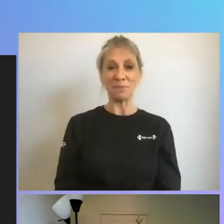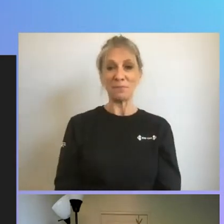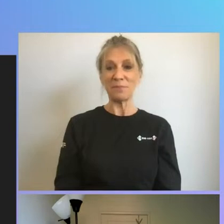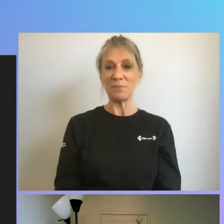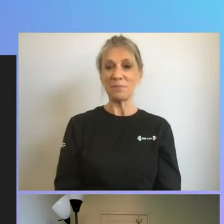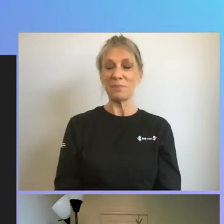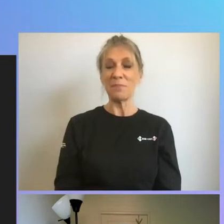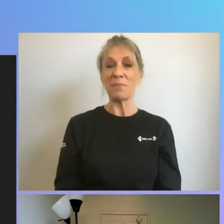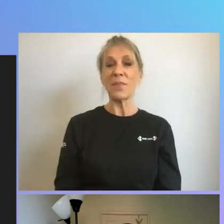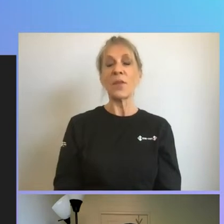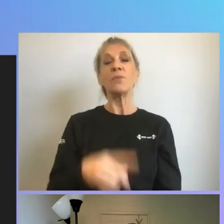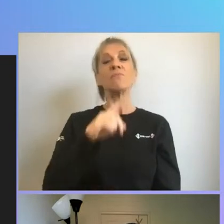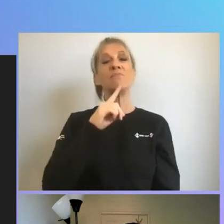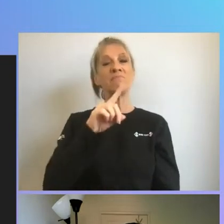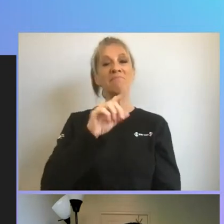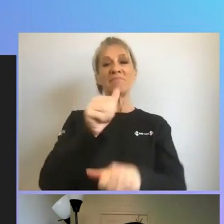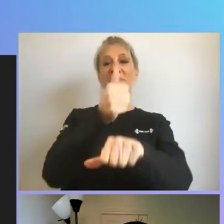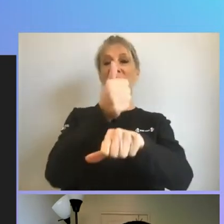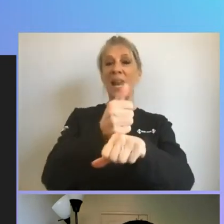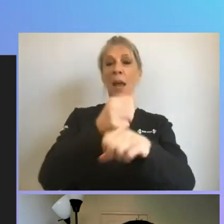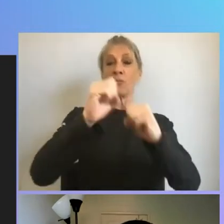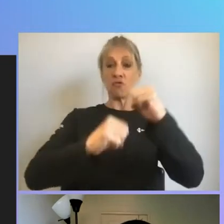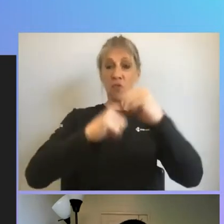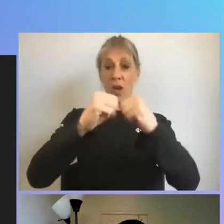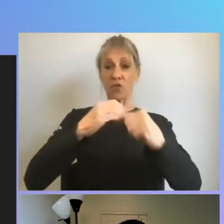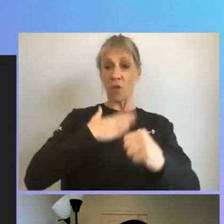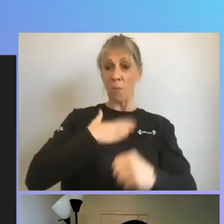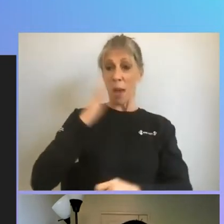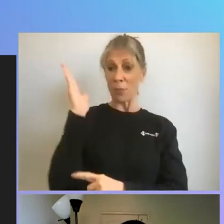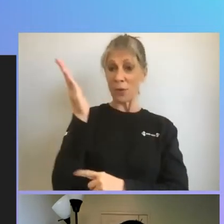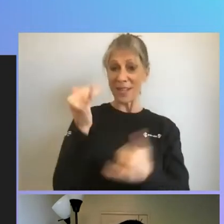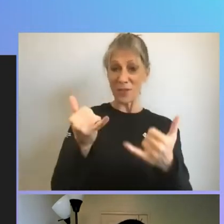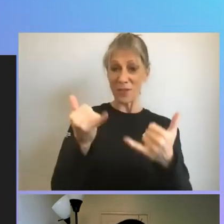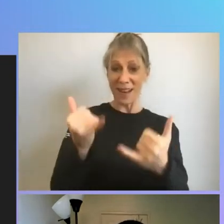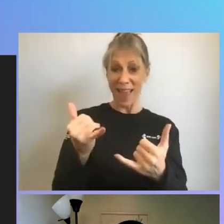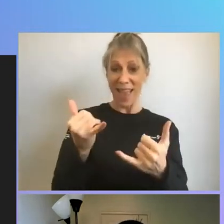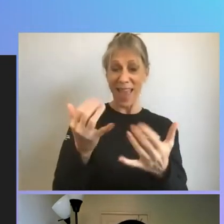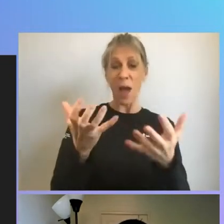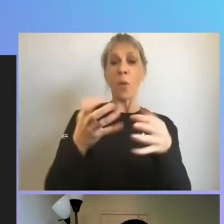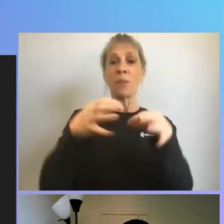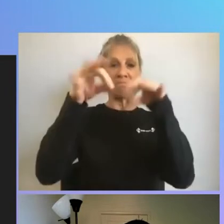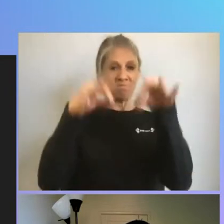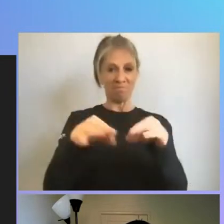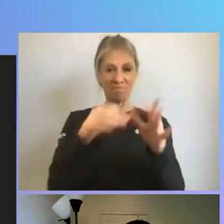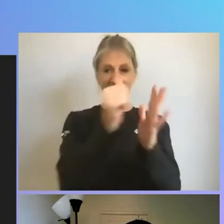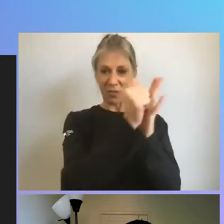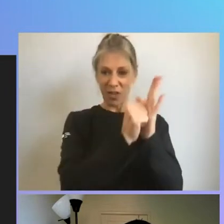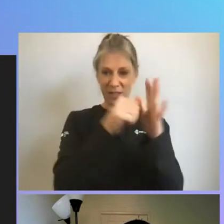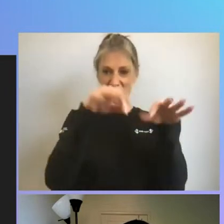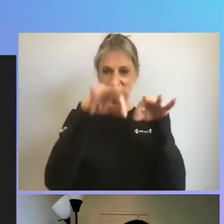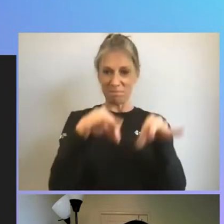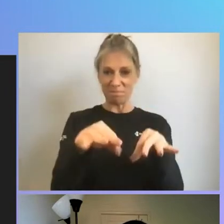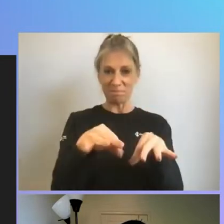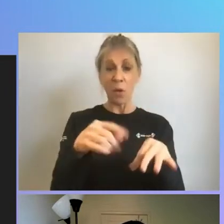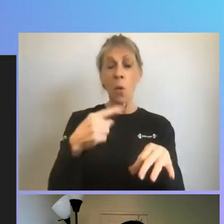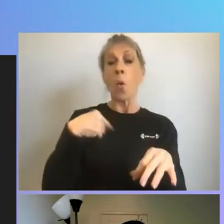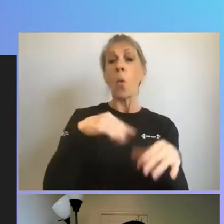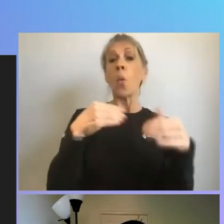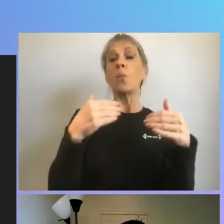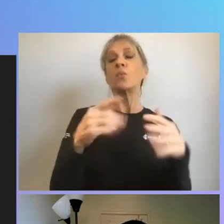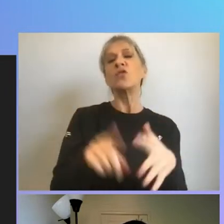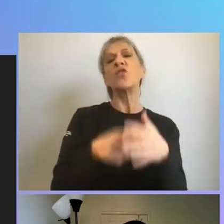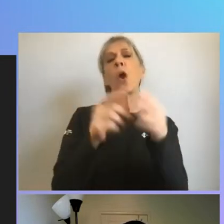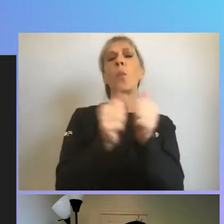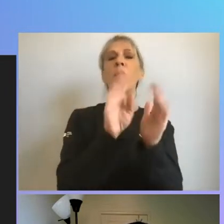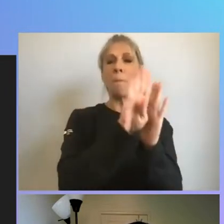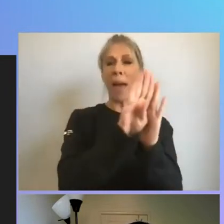And to kind of establish the structure of my presentation today, I just want to go over the agenda. We'll start with a